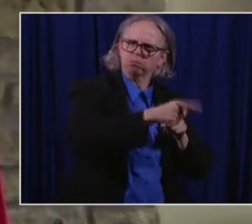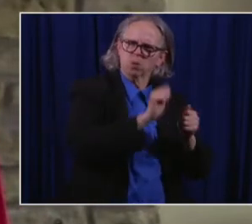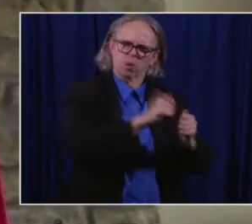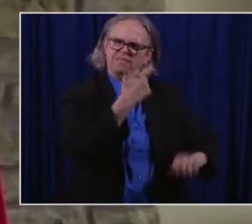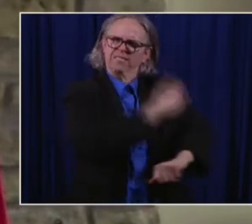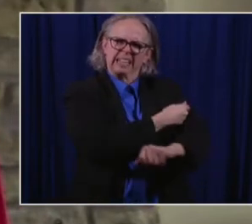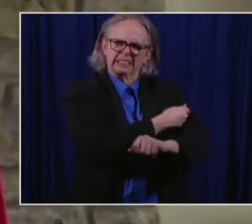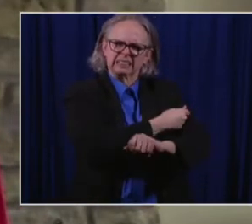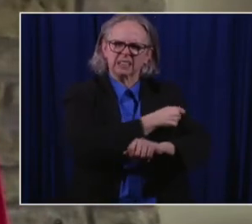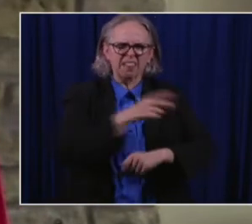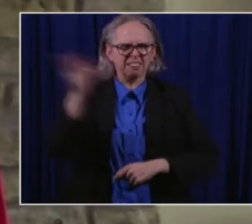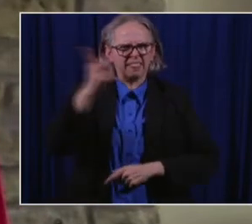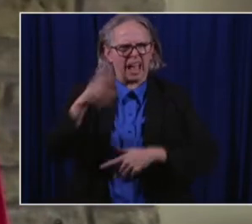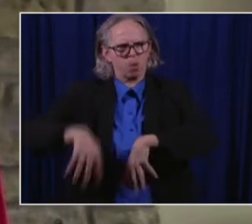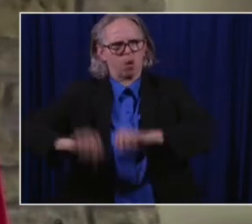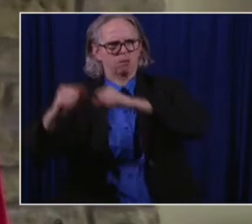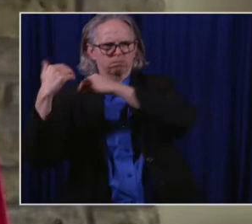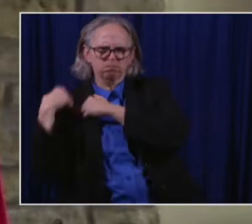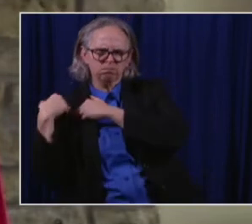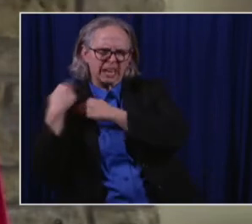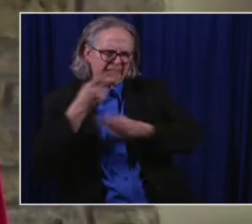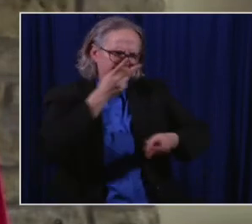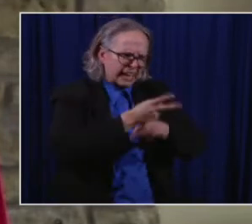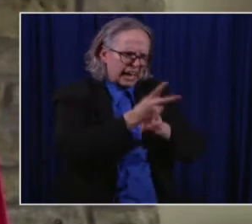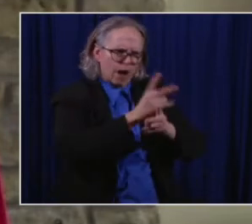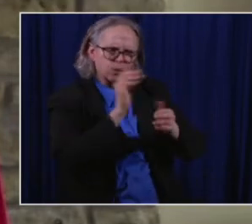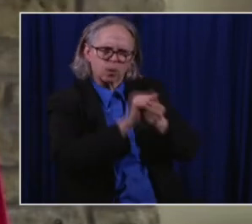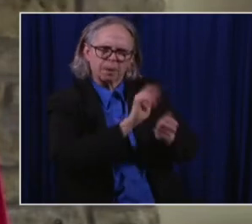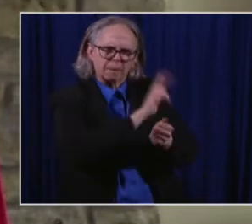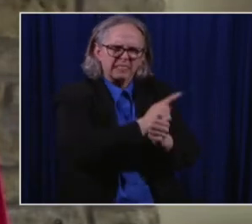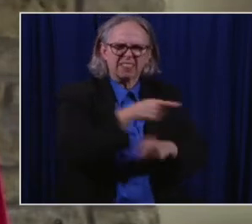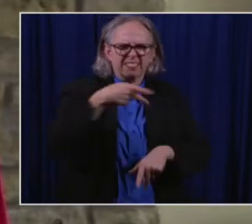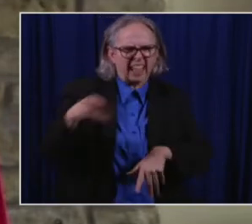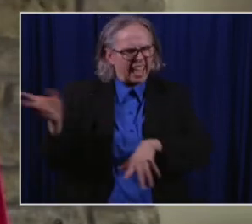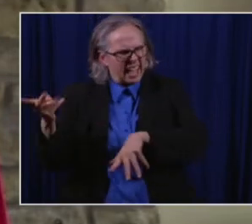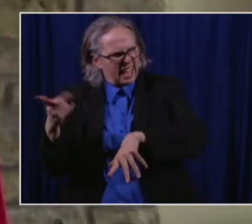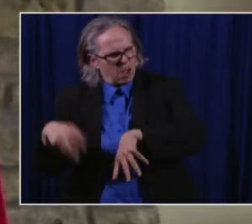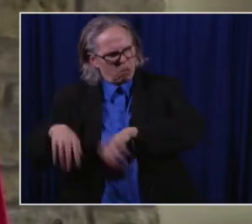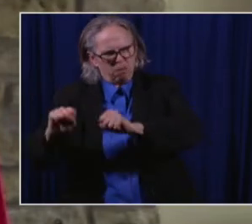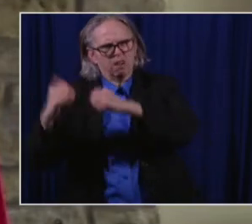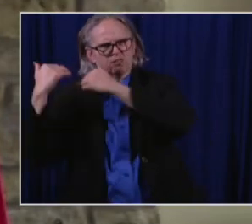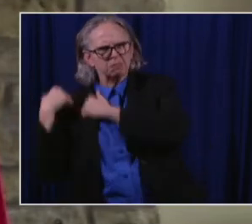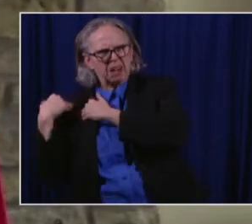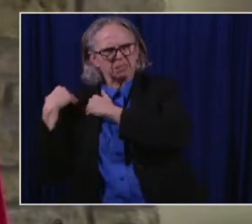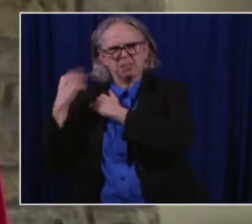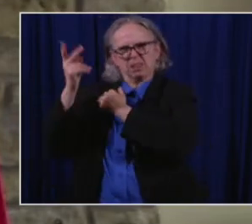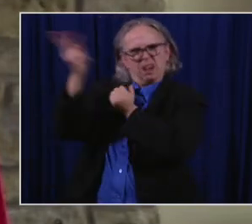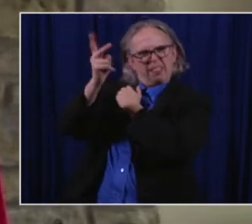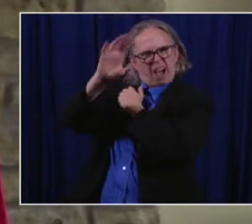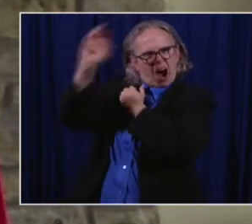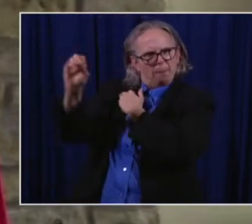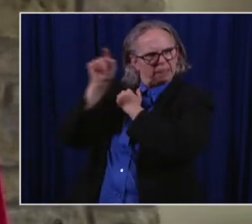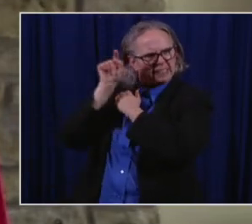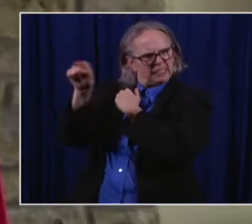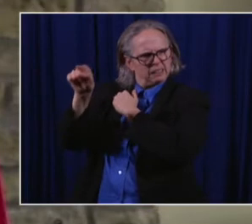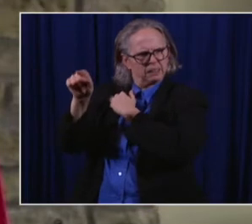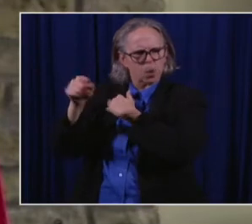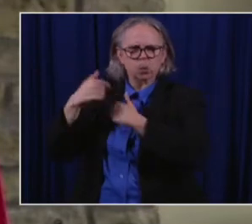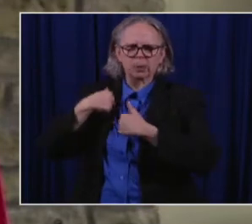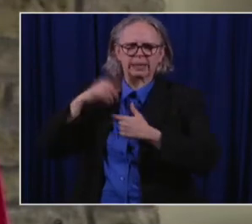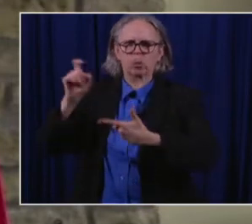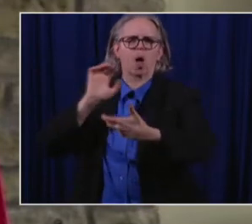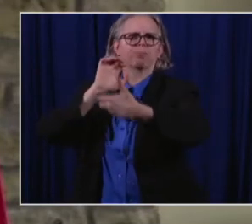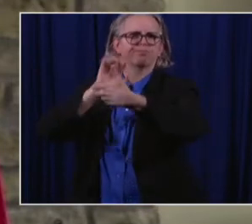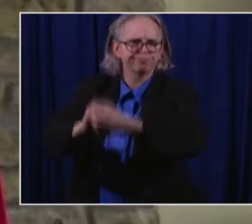care settings, and they will be the ones that will be responsible with them, but we will be working with them obviously every